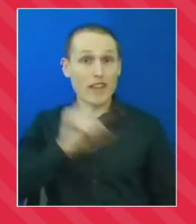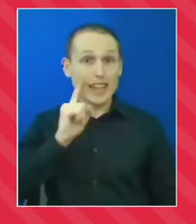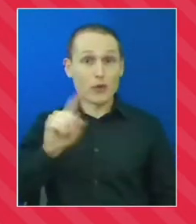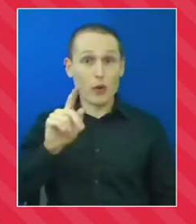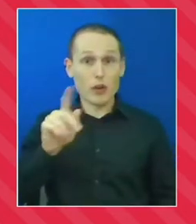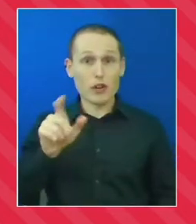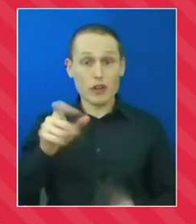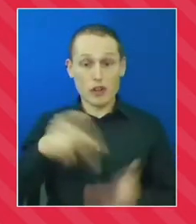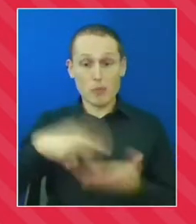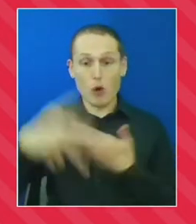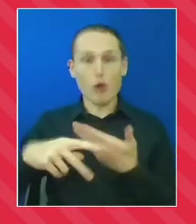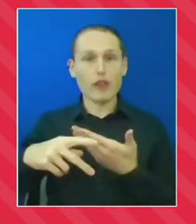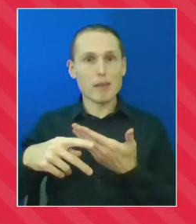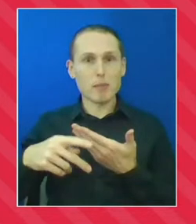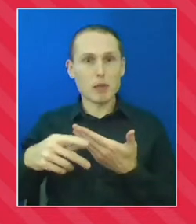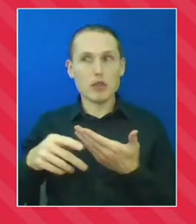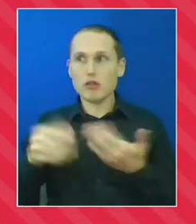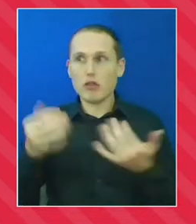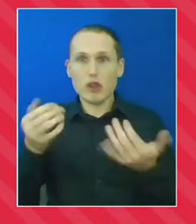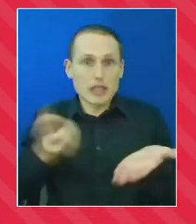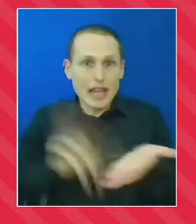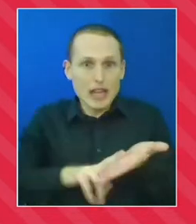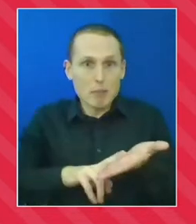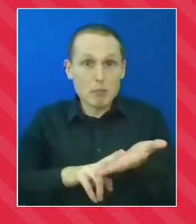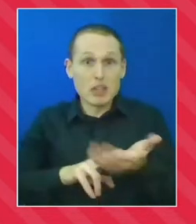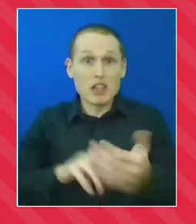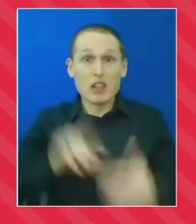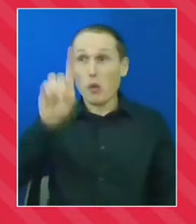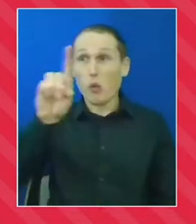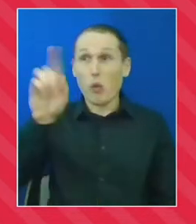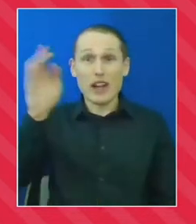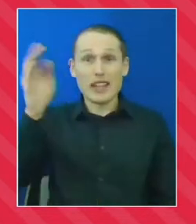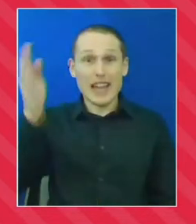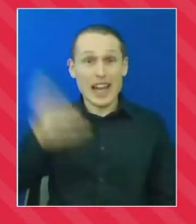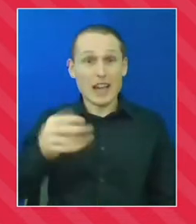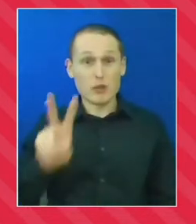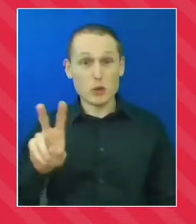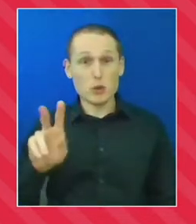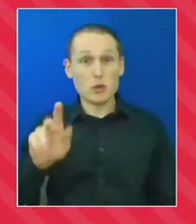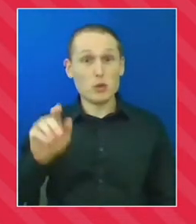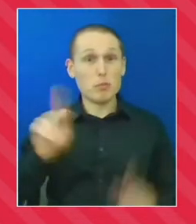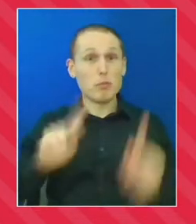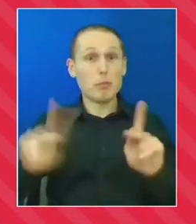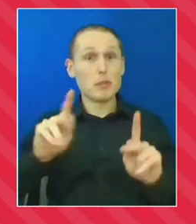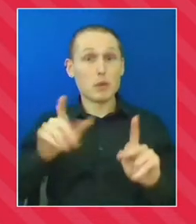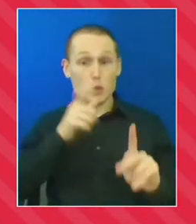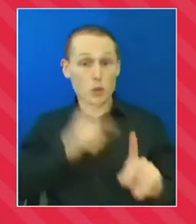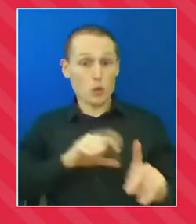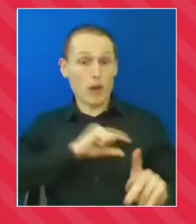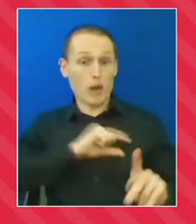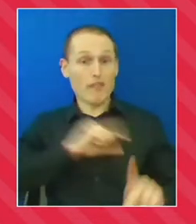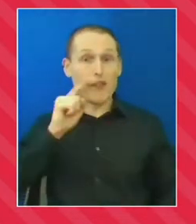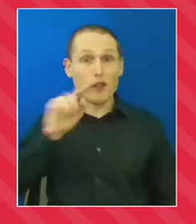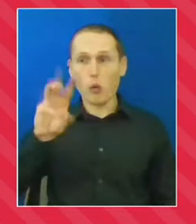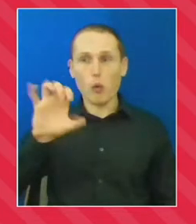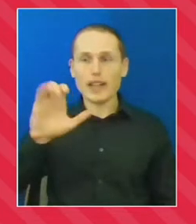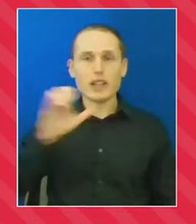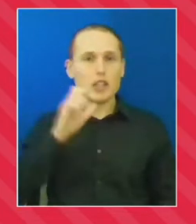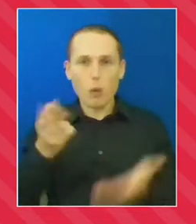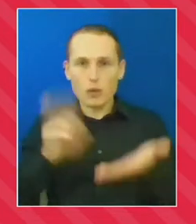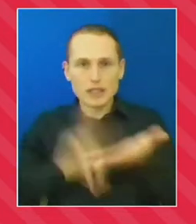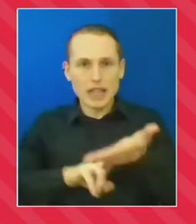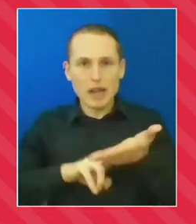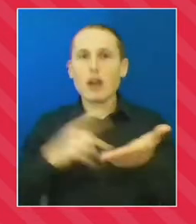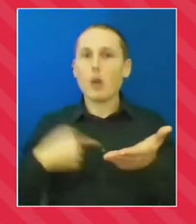people eligible for WIC. We need our partners to lift up the value of our programs and the benefits of participating in them.